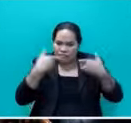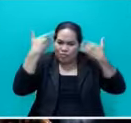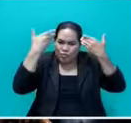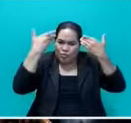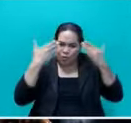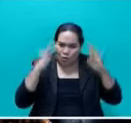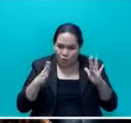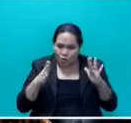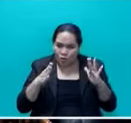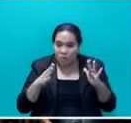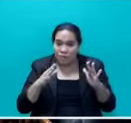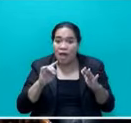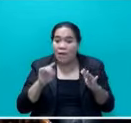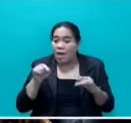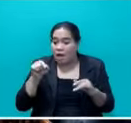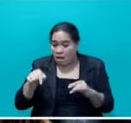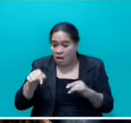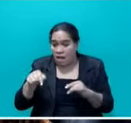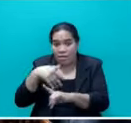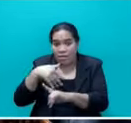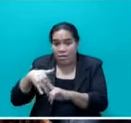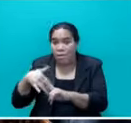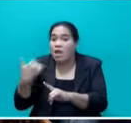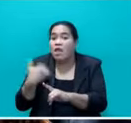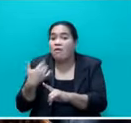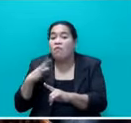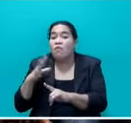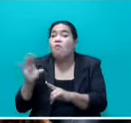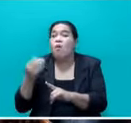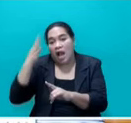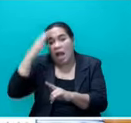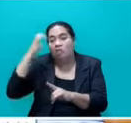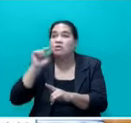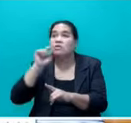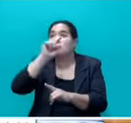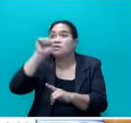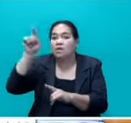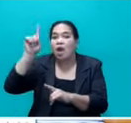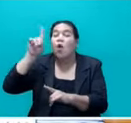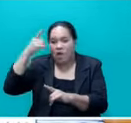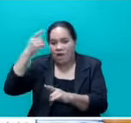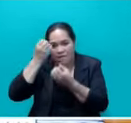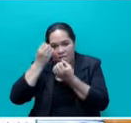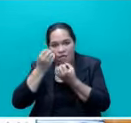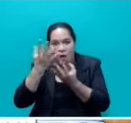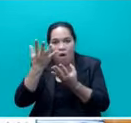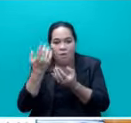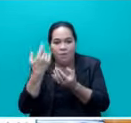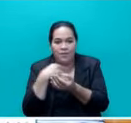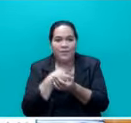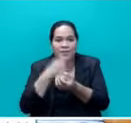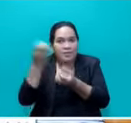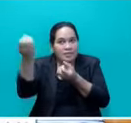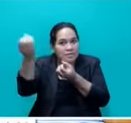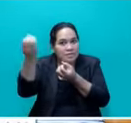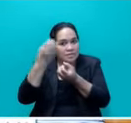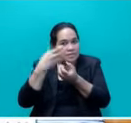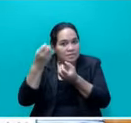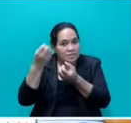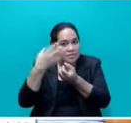jurisdiction from where the tourist is coming from gives us that information. And this is what I'm saying, you have